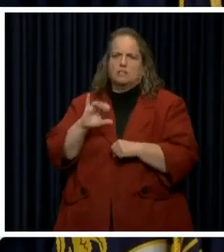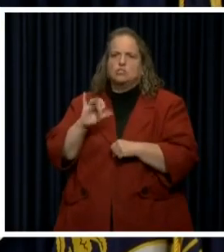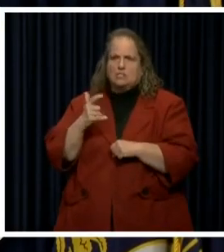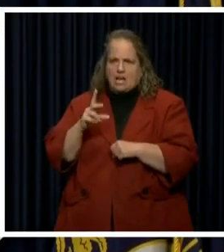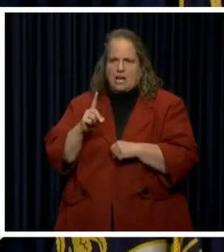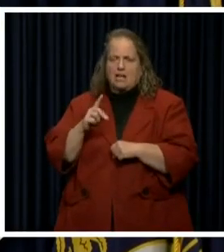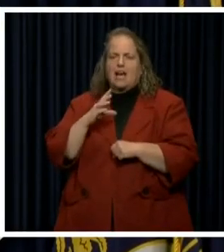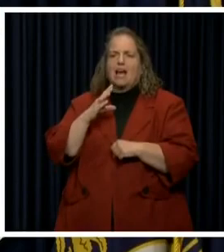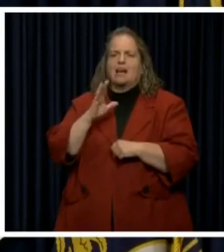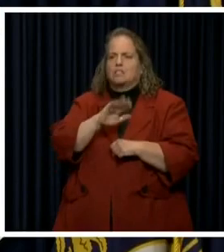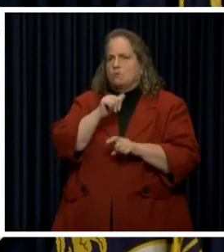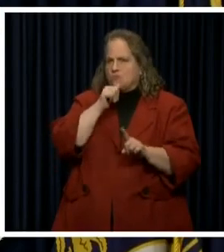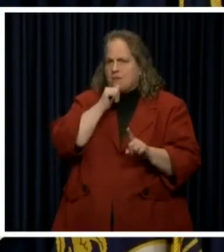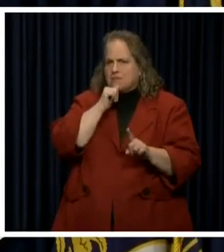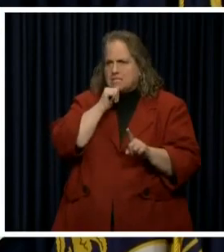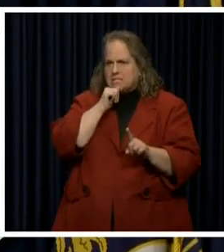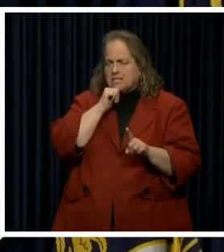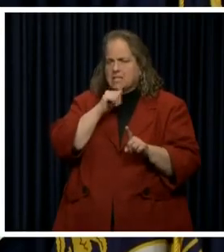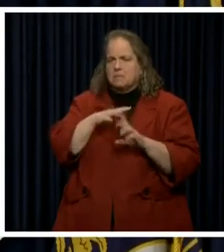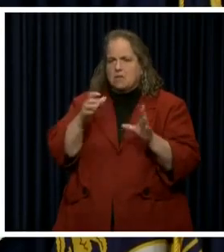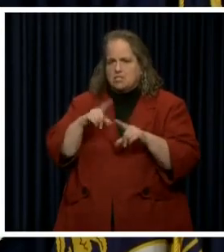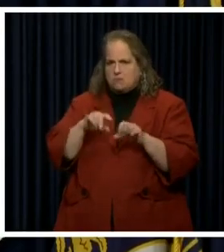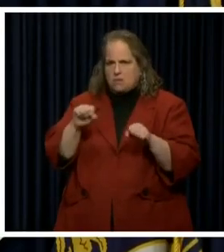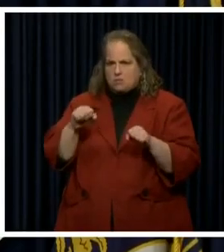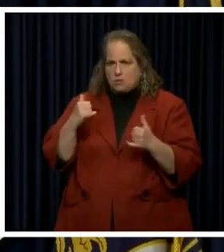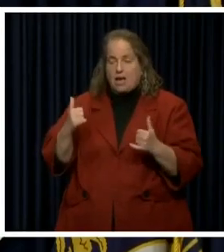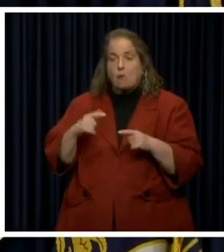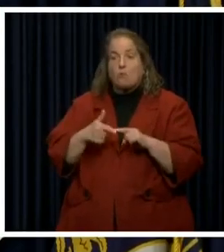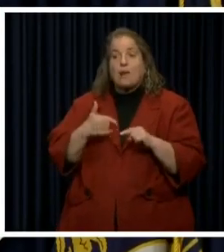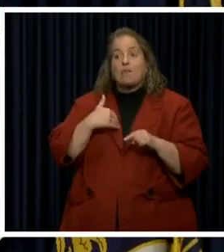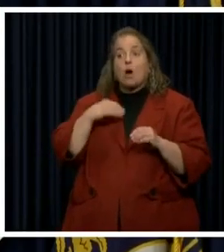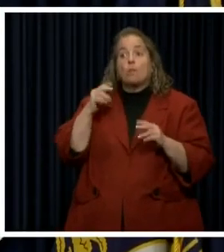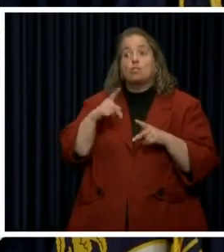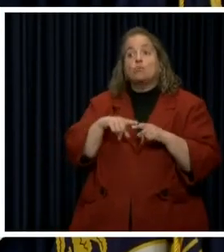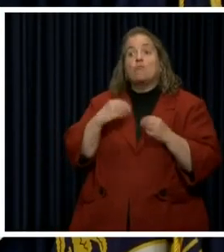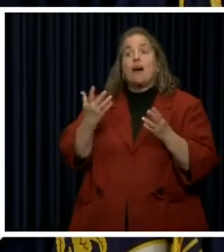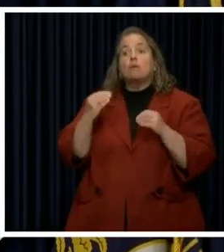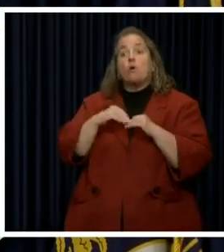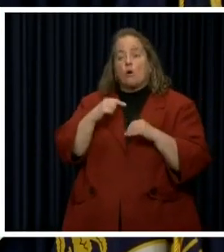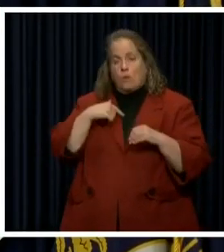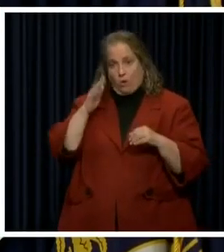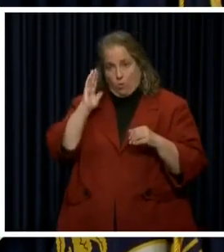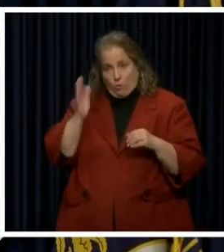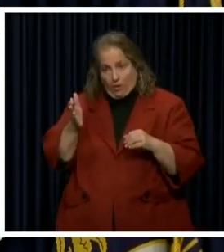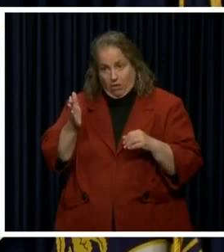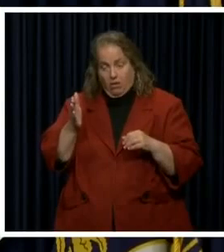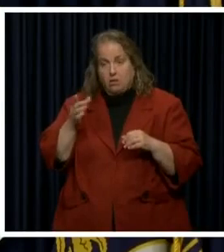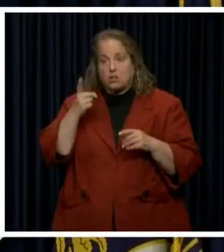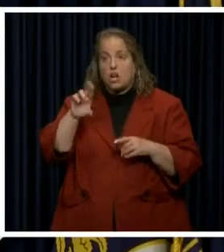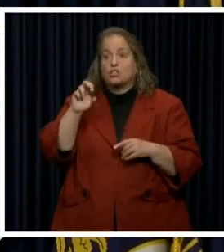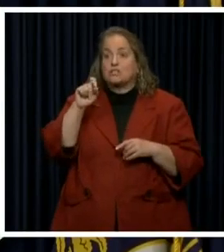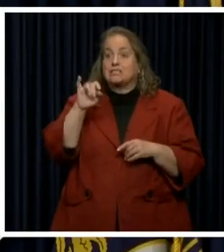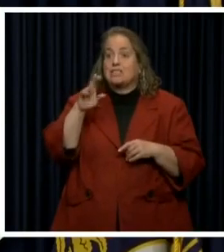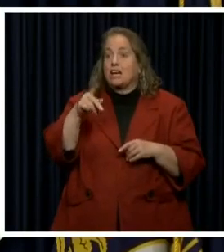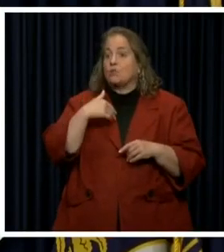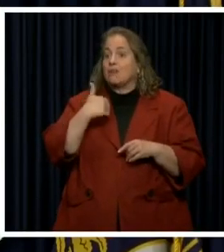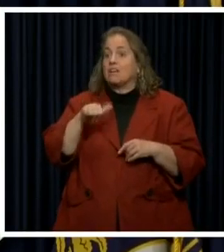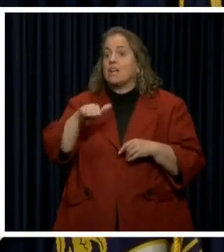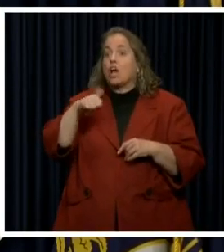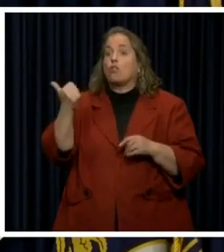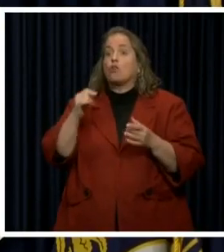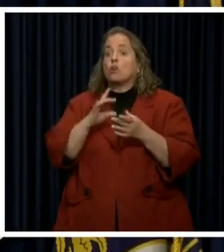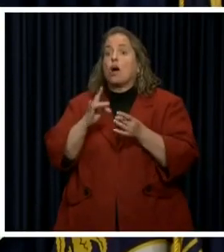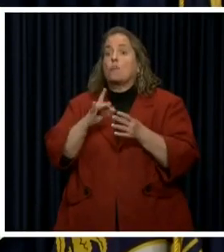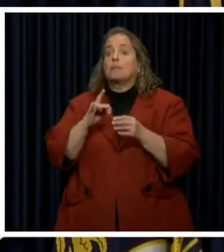the child's privacy as much as possible at this point. When we have the opportunity to provide more, we will. Dr. Stack, do you have any other comments